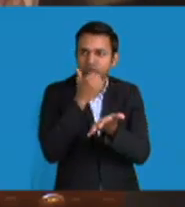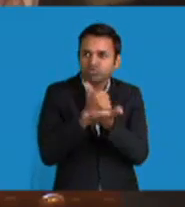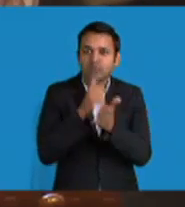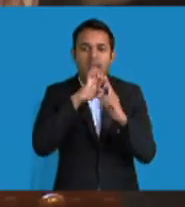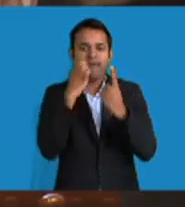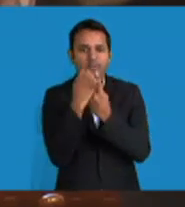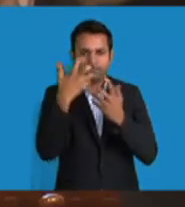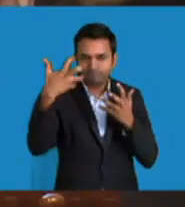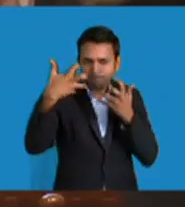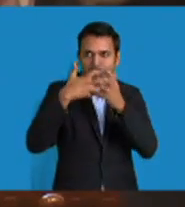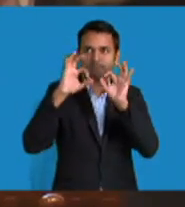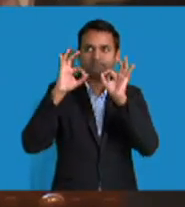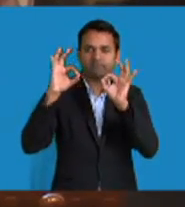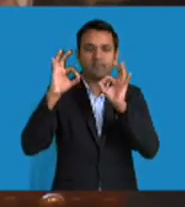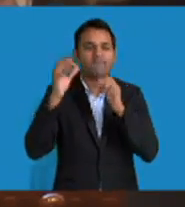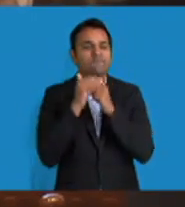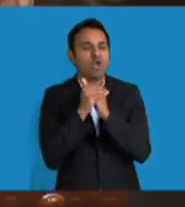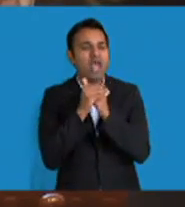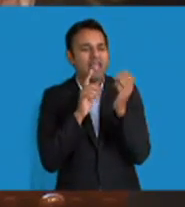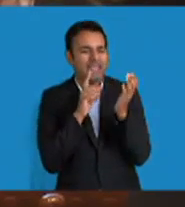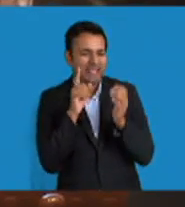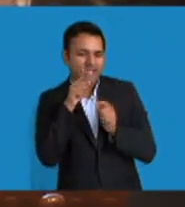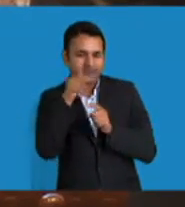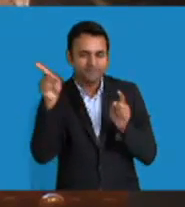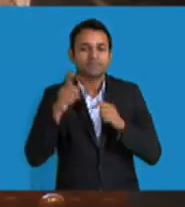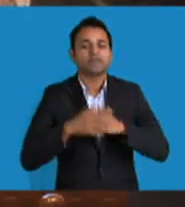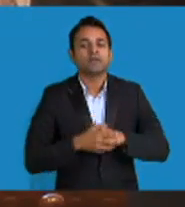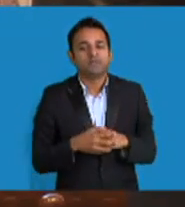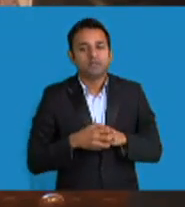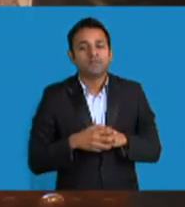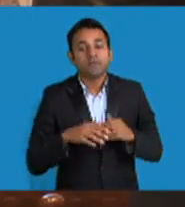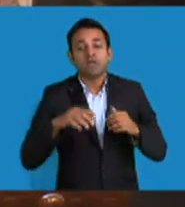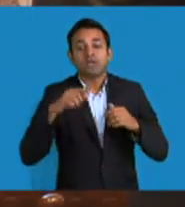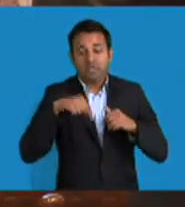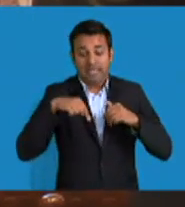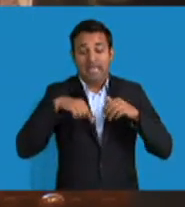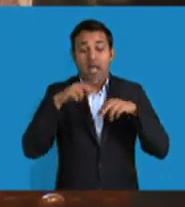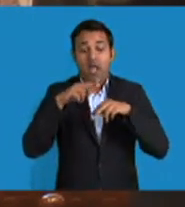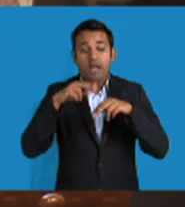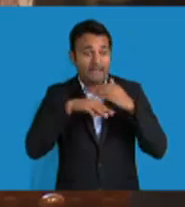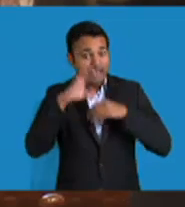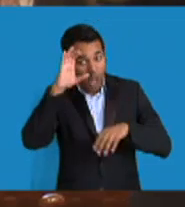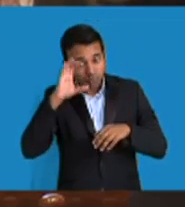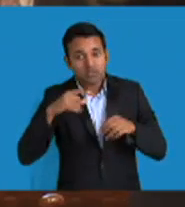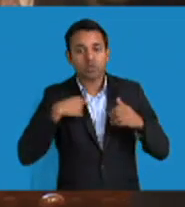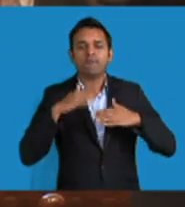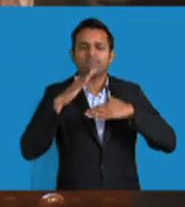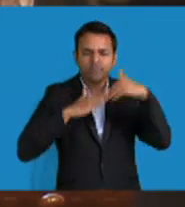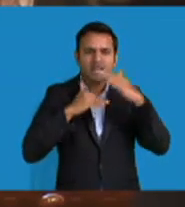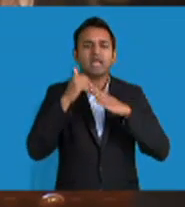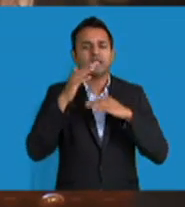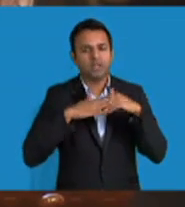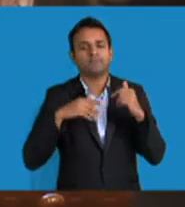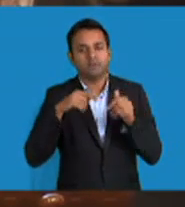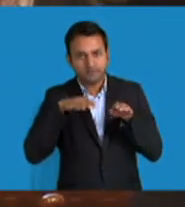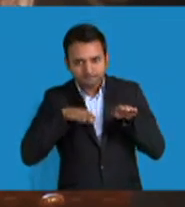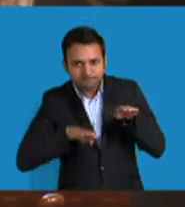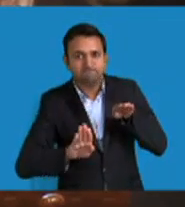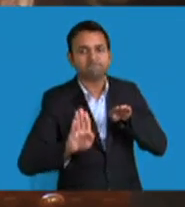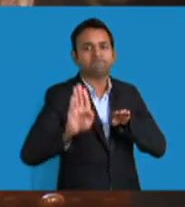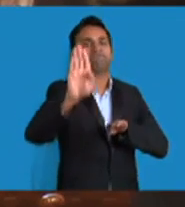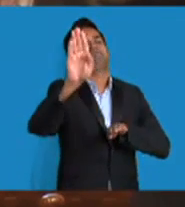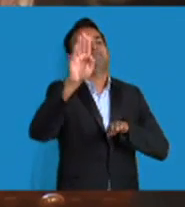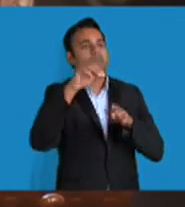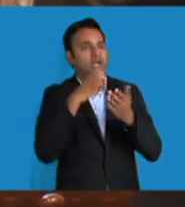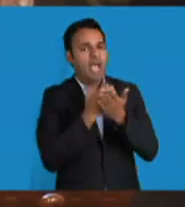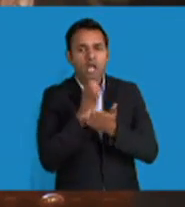country to build environmental resilience, social improvement, economic growth,